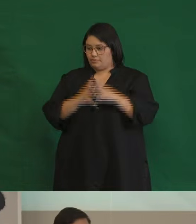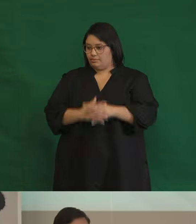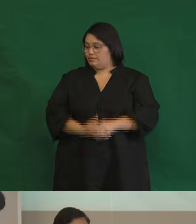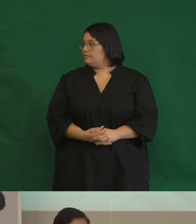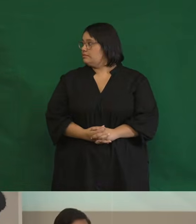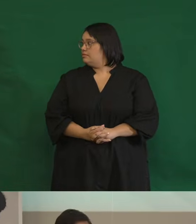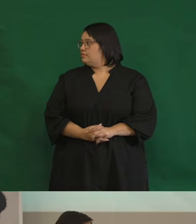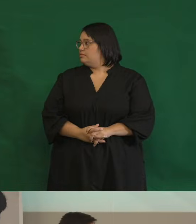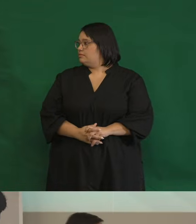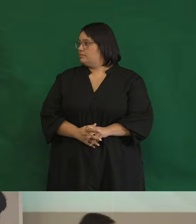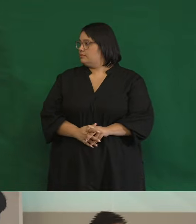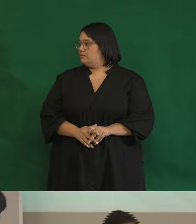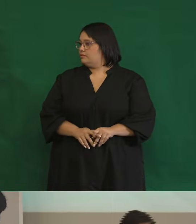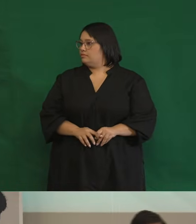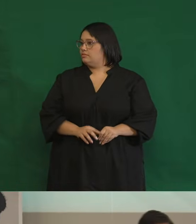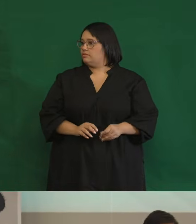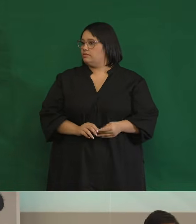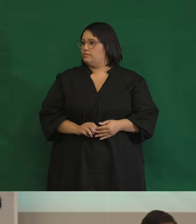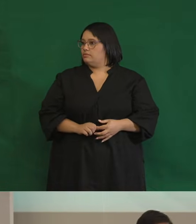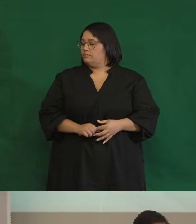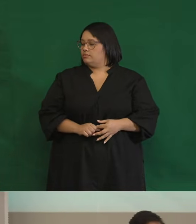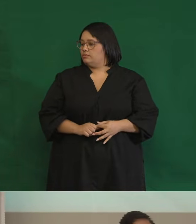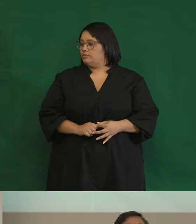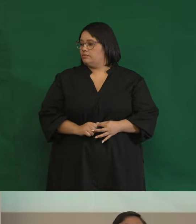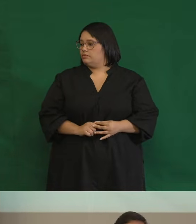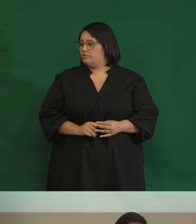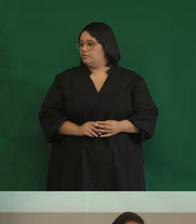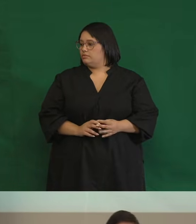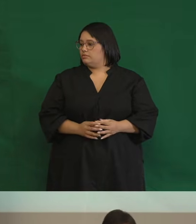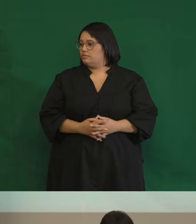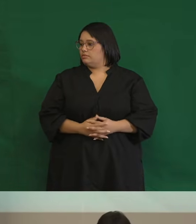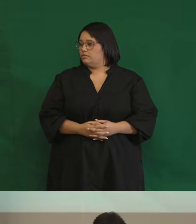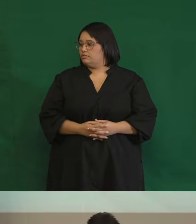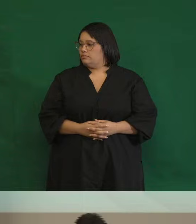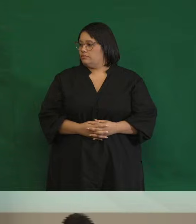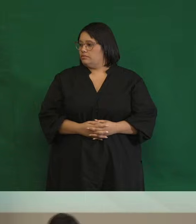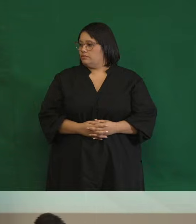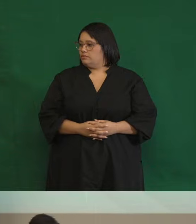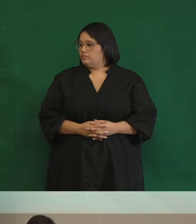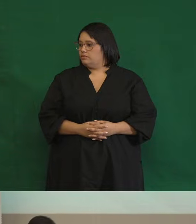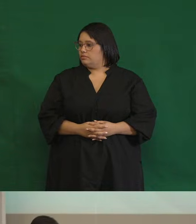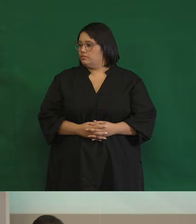And we'll just give you the clicker as well for your presentation. Perfect.